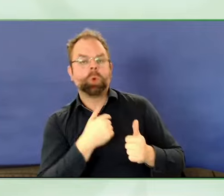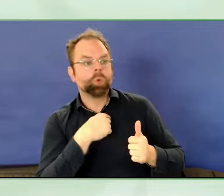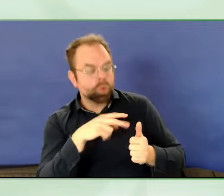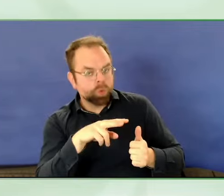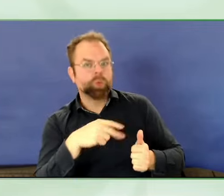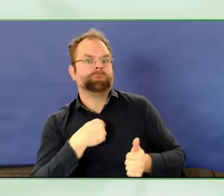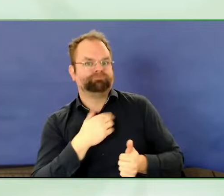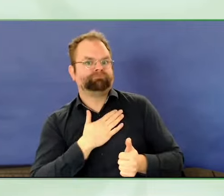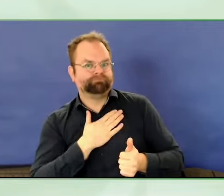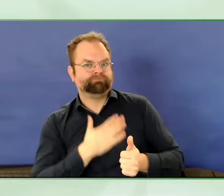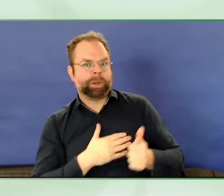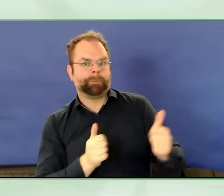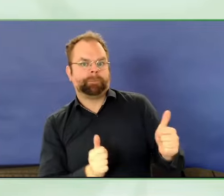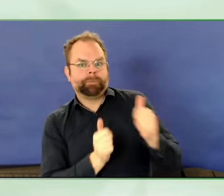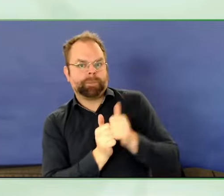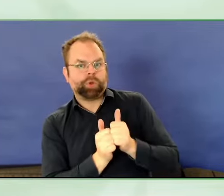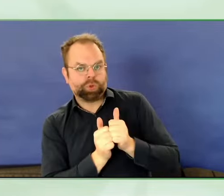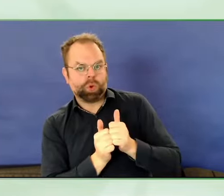actually,